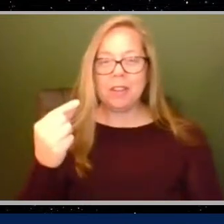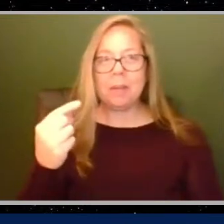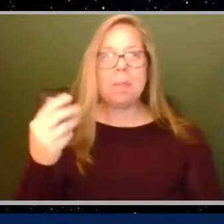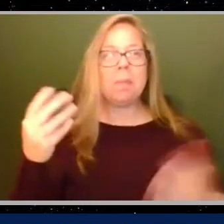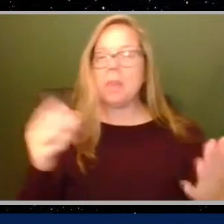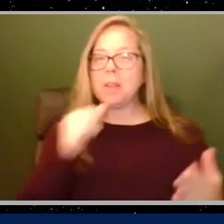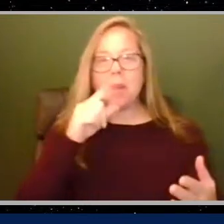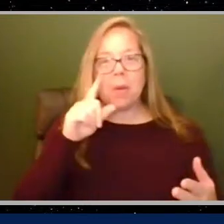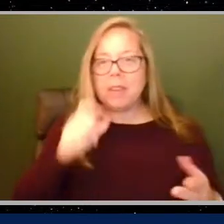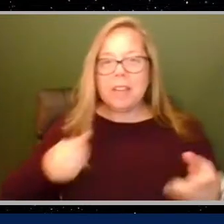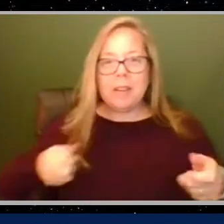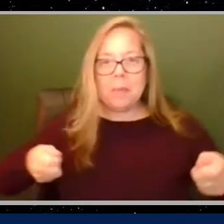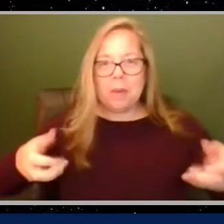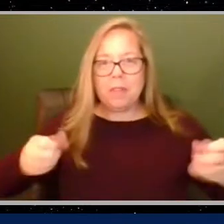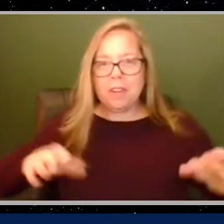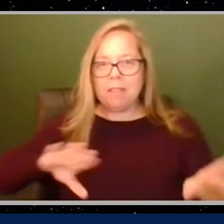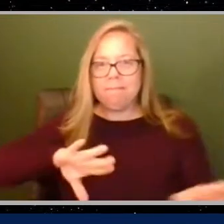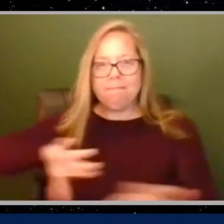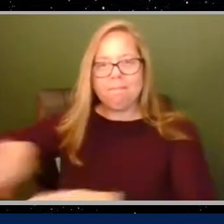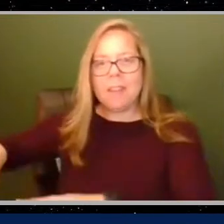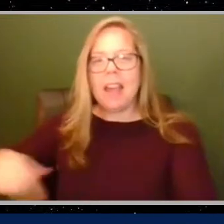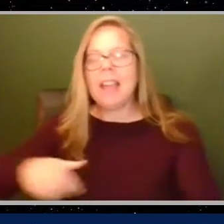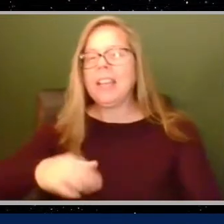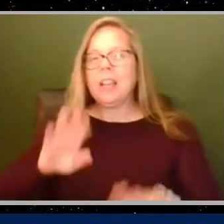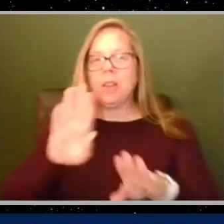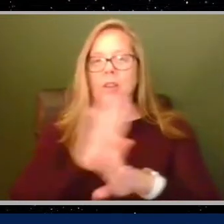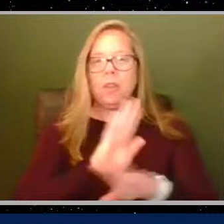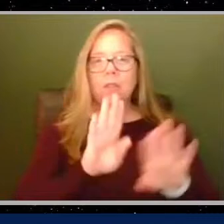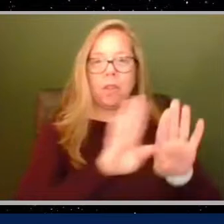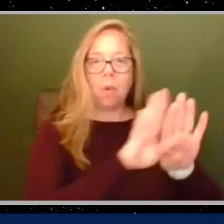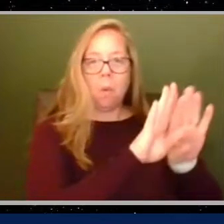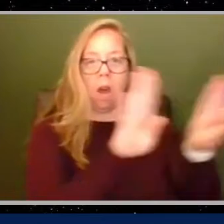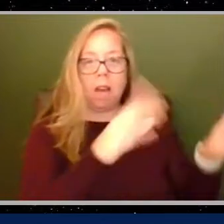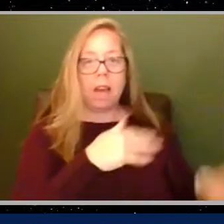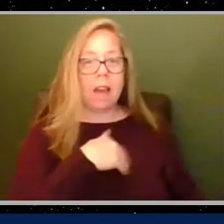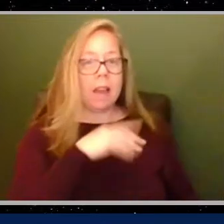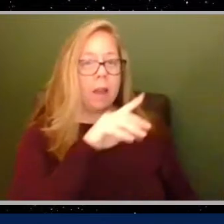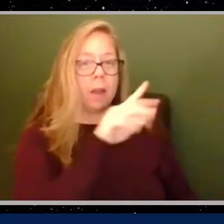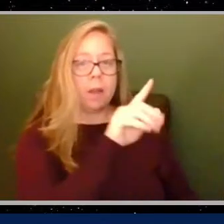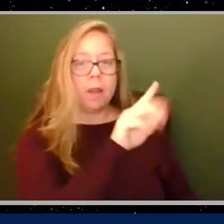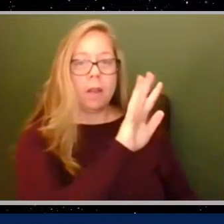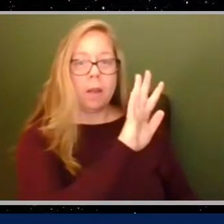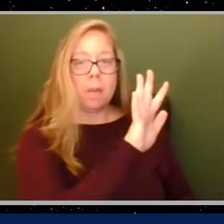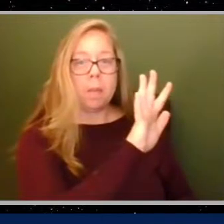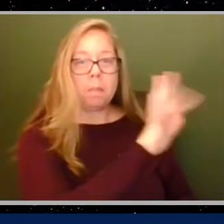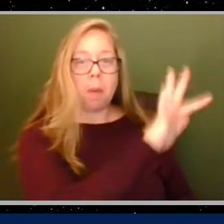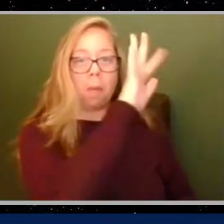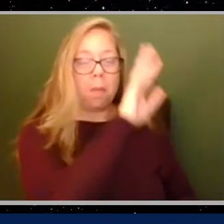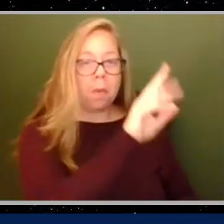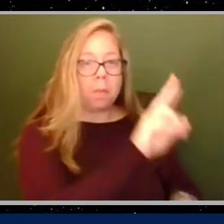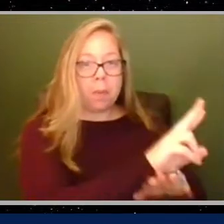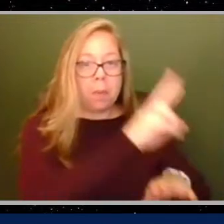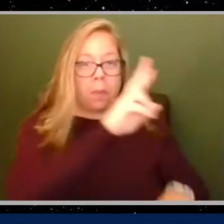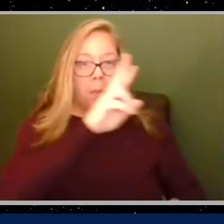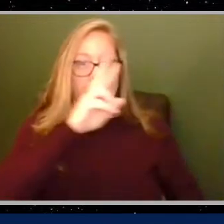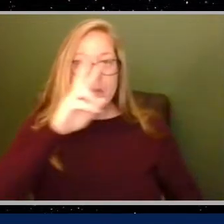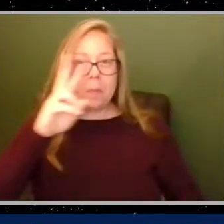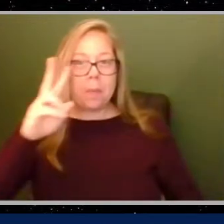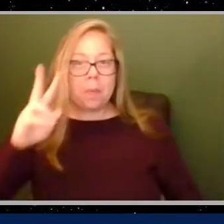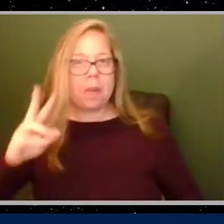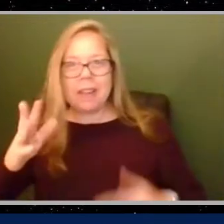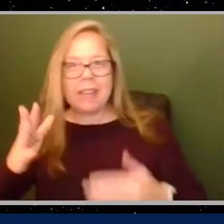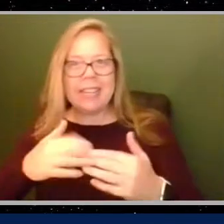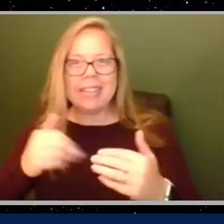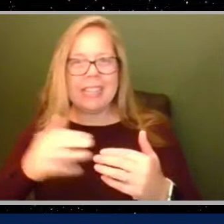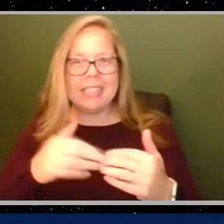I would literally push off of the wall or the floor with a finger. And that microgravity environment makes it so easy to get wherever you